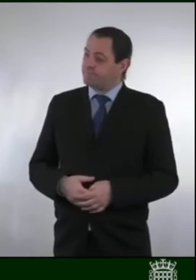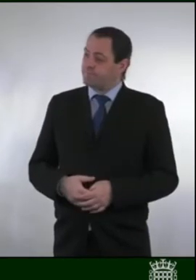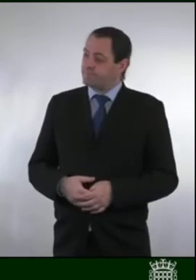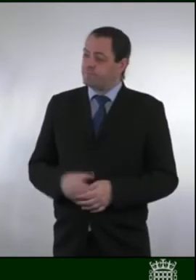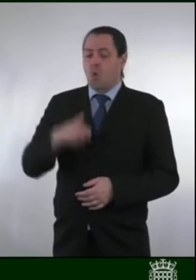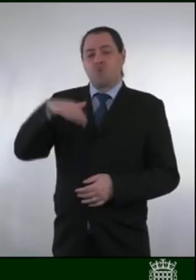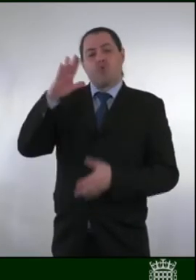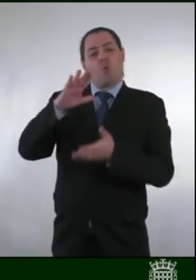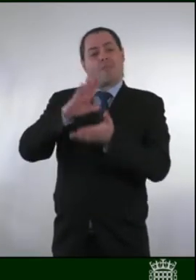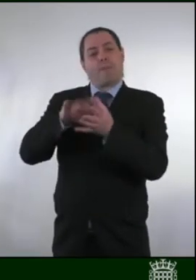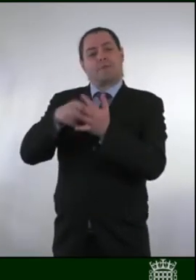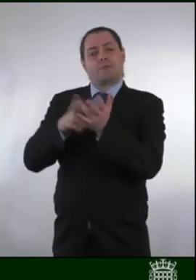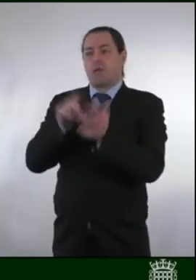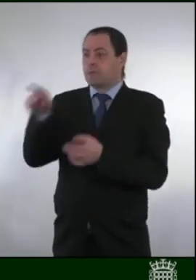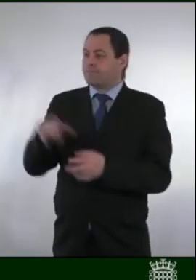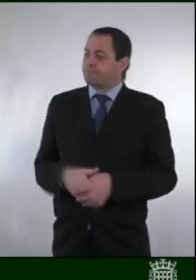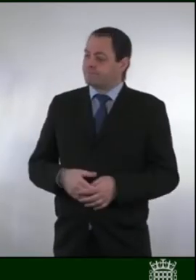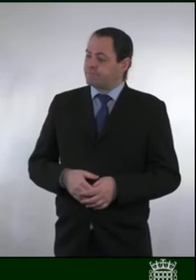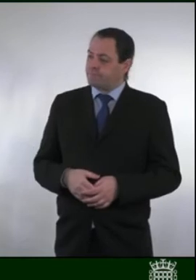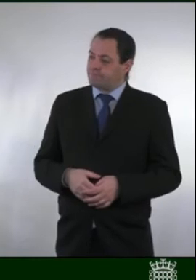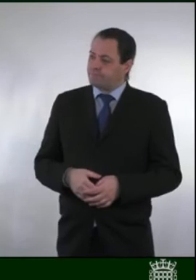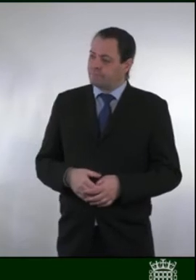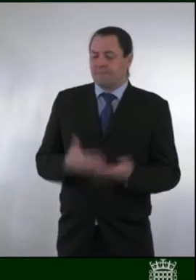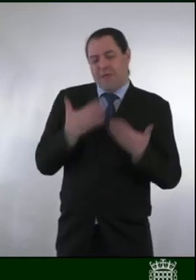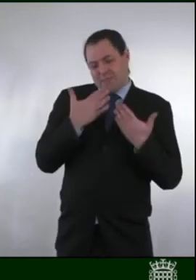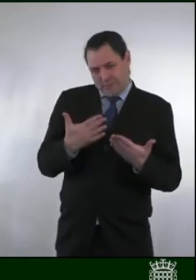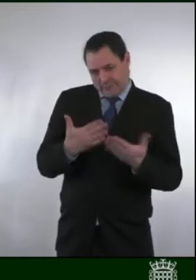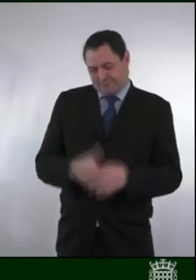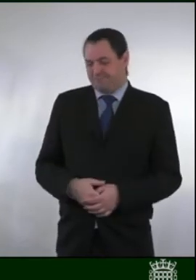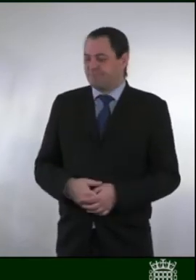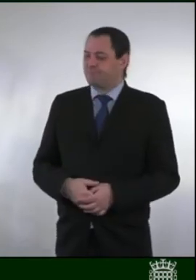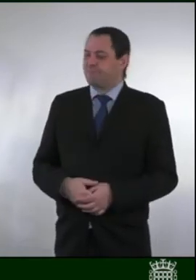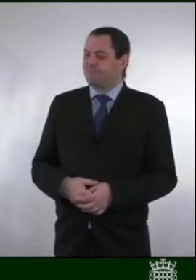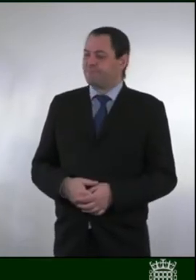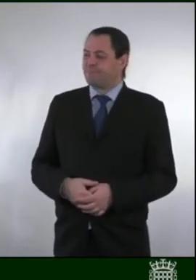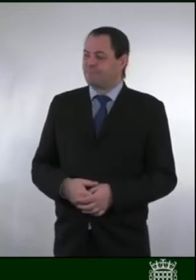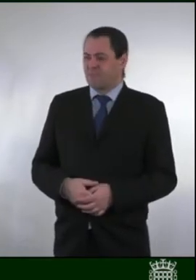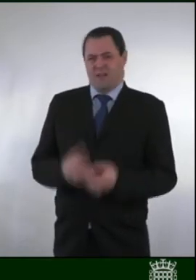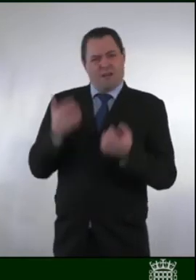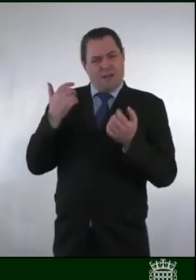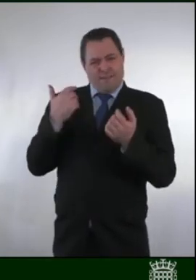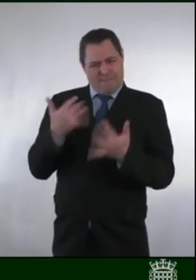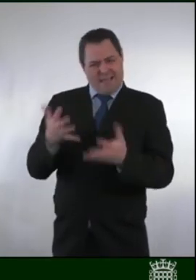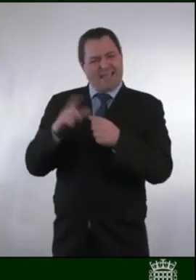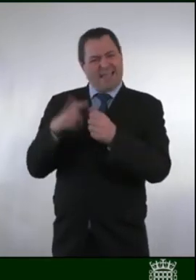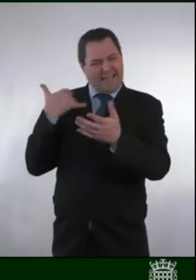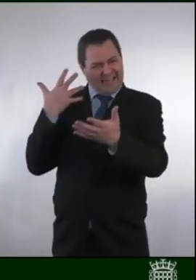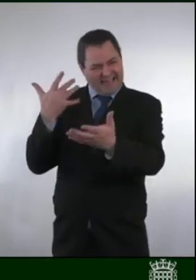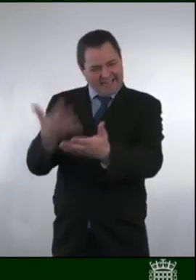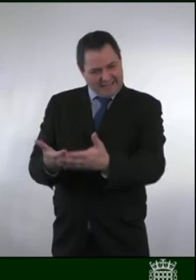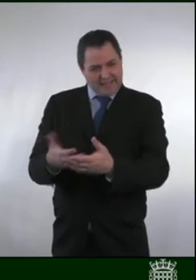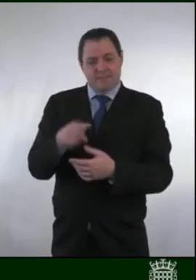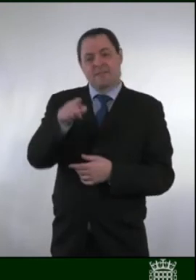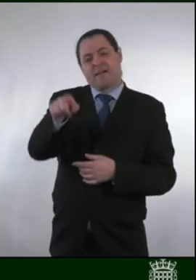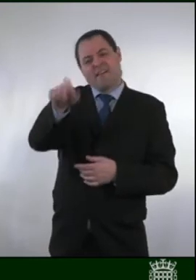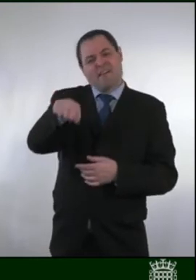Lower. Thank you very much, Mr. Speaker. For many years, my right honourable friend wrote humorous articles